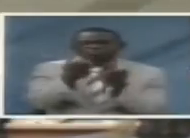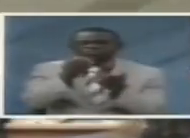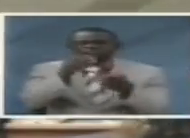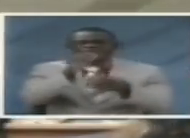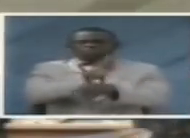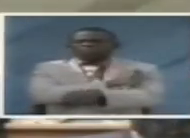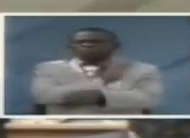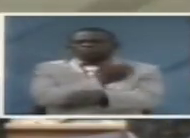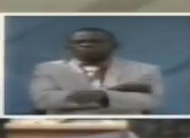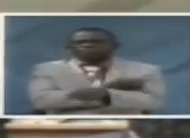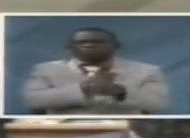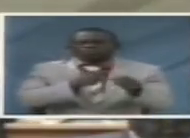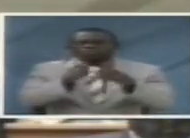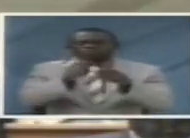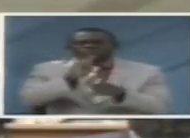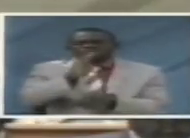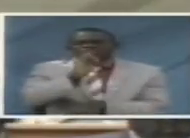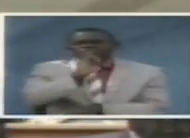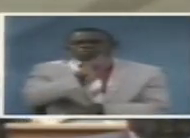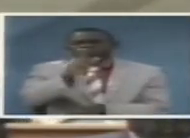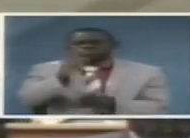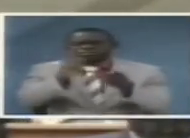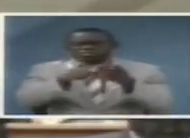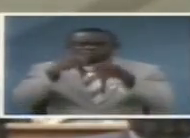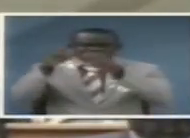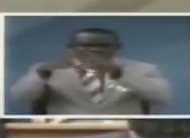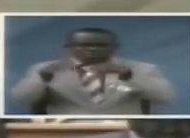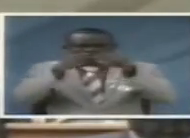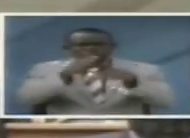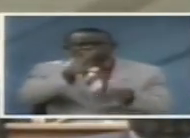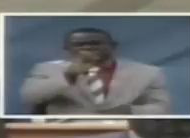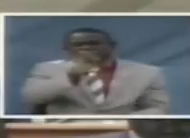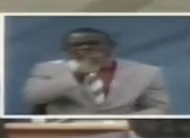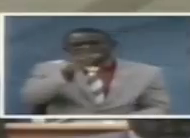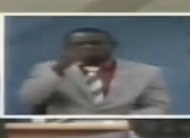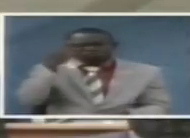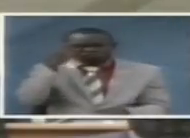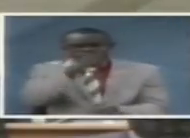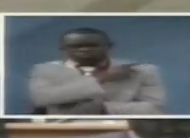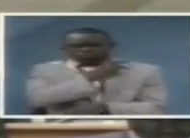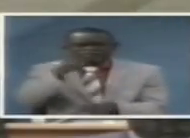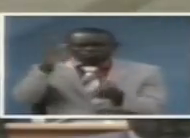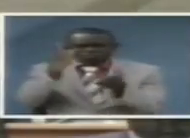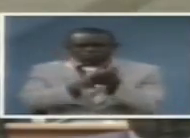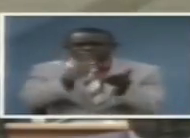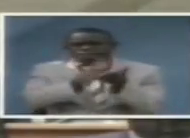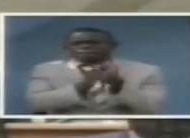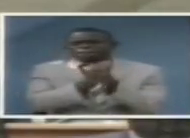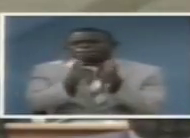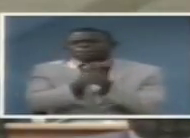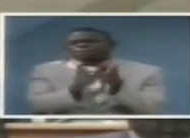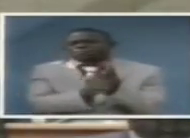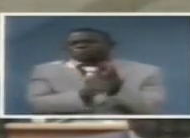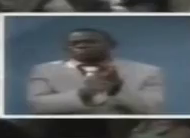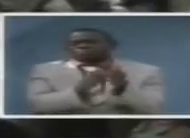Bill and the Electricity Bill for enactment. The Energy Regulatory Bill will allow for the enhanced